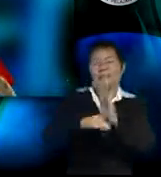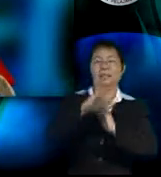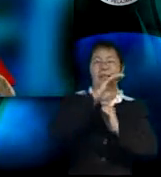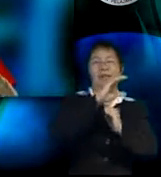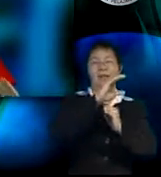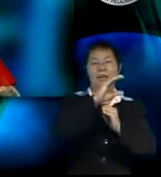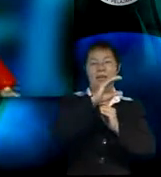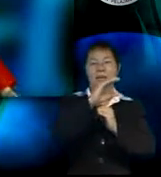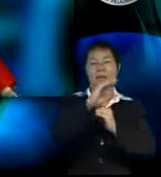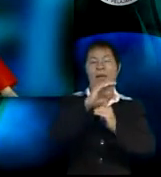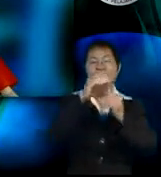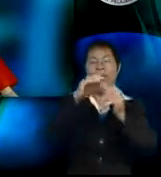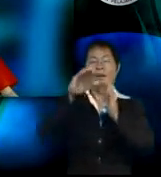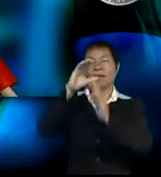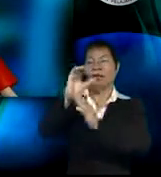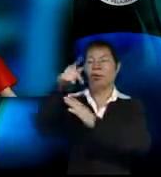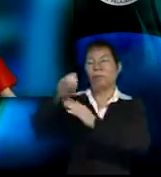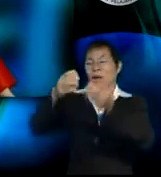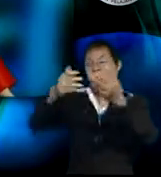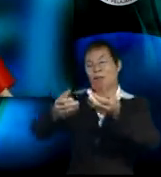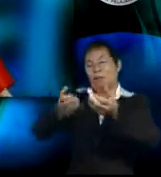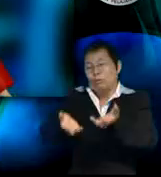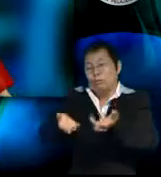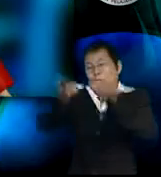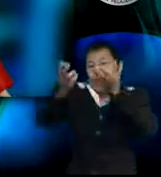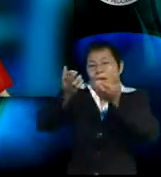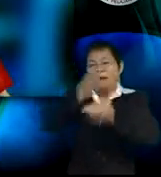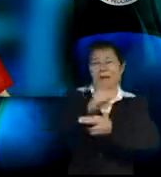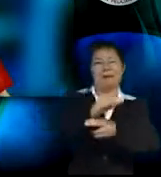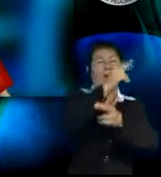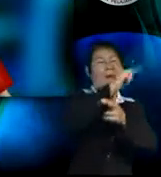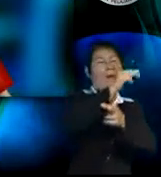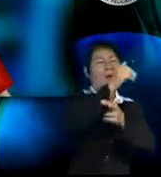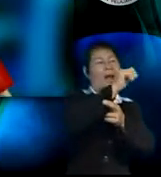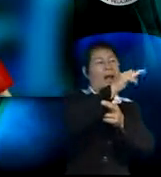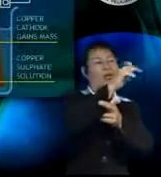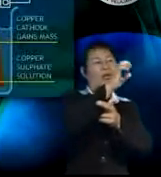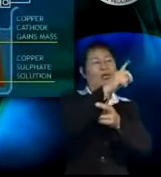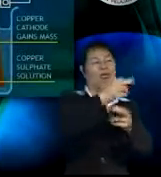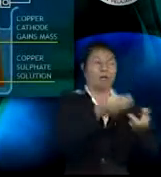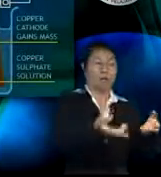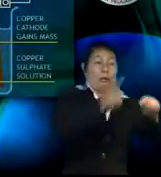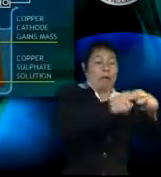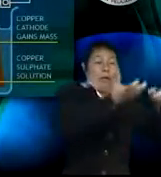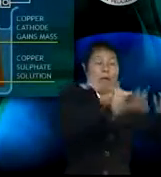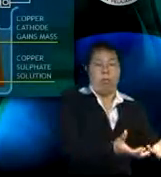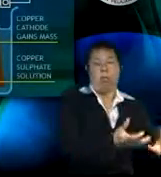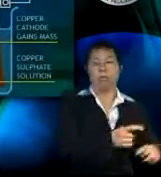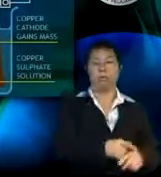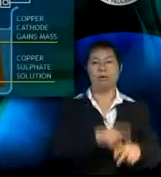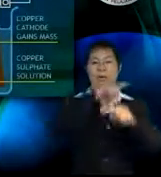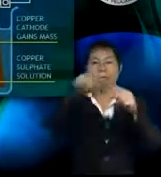The copper anode has lost weight and the copper cathode has gained weight. What happened? When